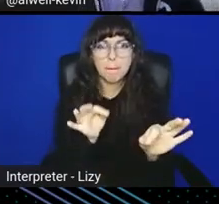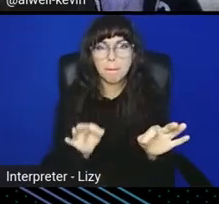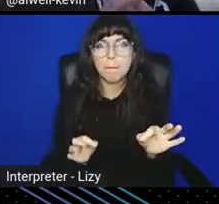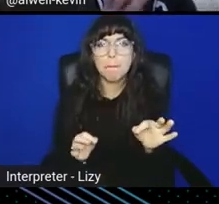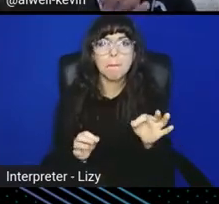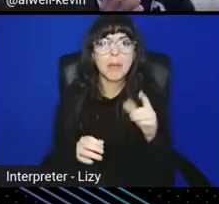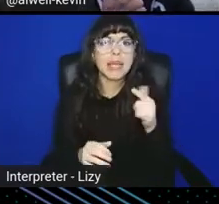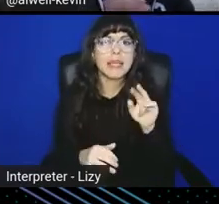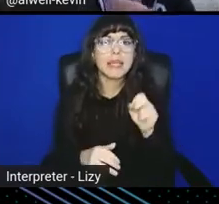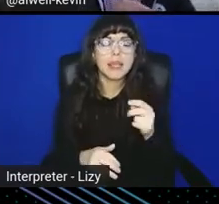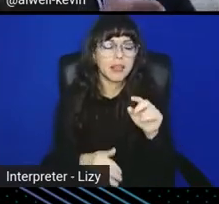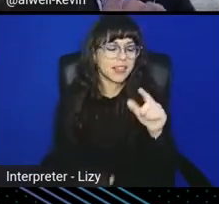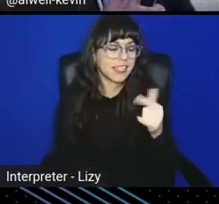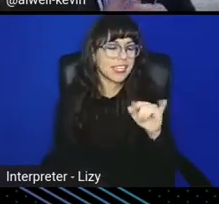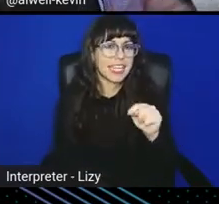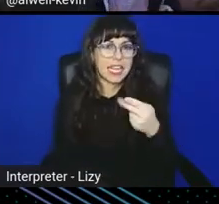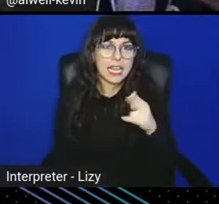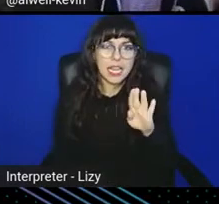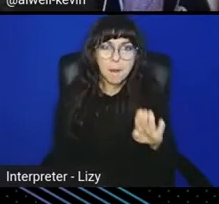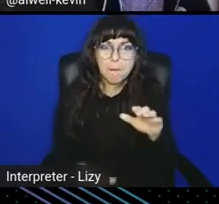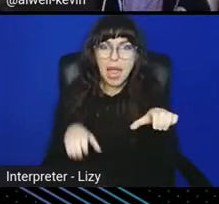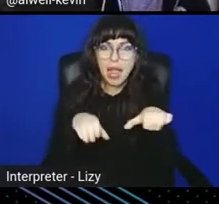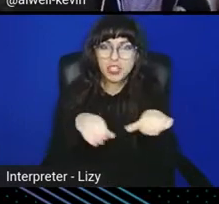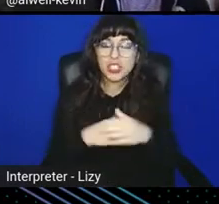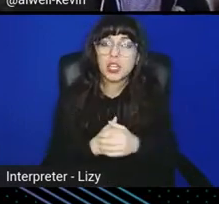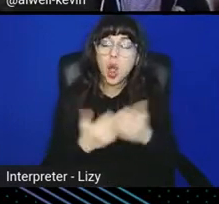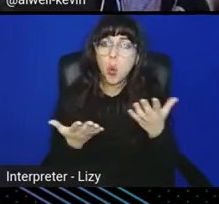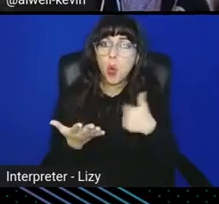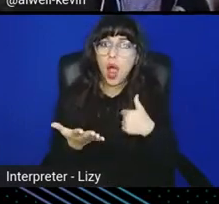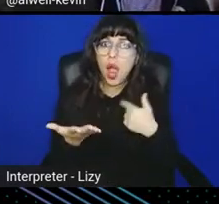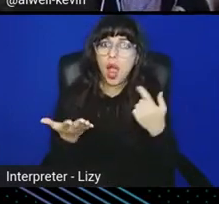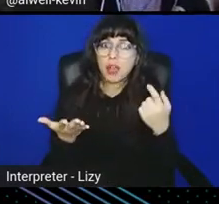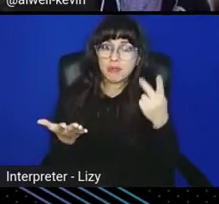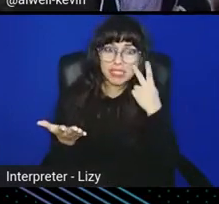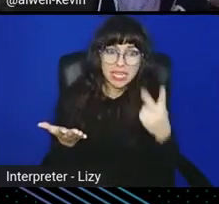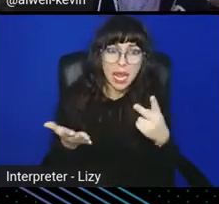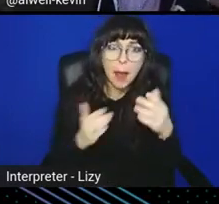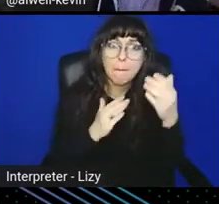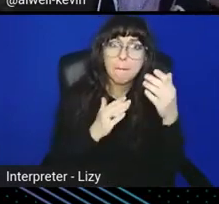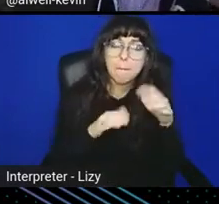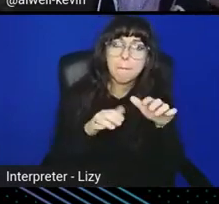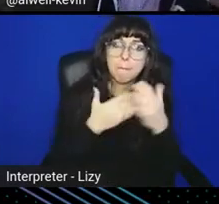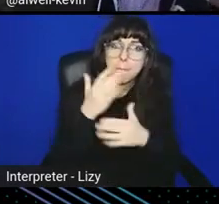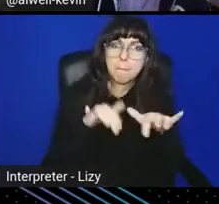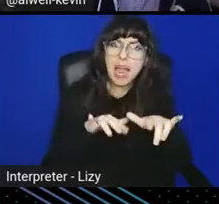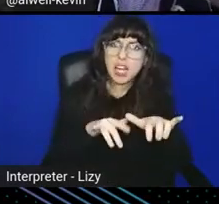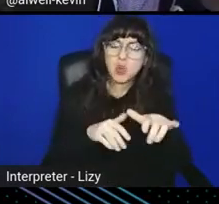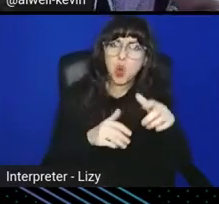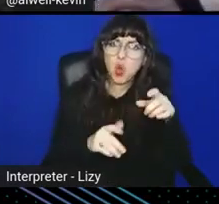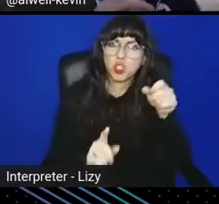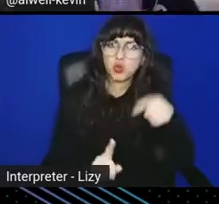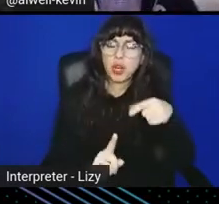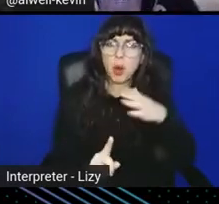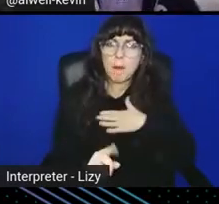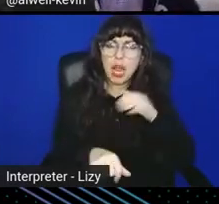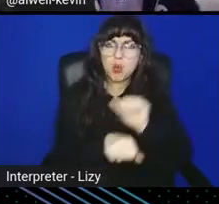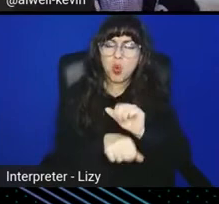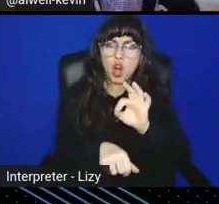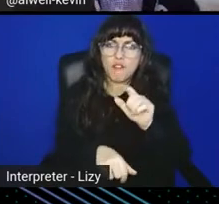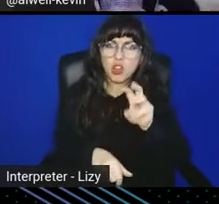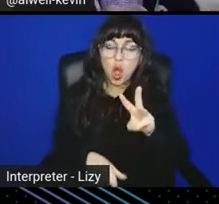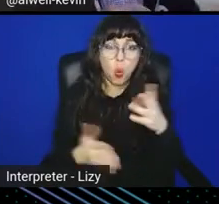GitHub action. Okay, and so what you'll notice is that I have a manual trigger on my workflow. And basically what it does is it executes a